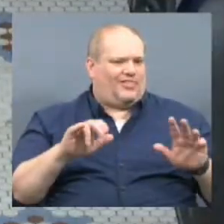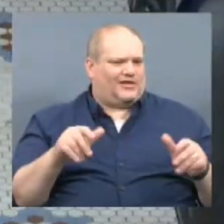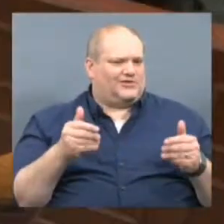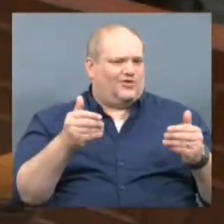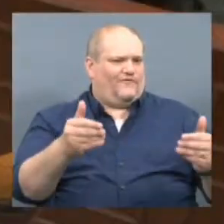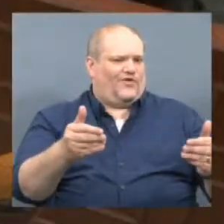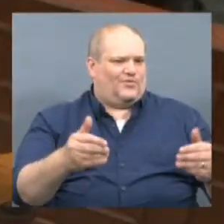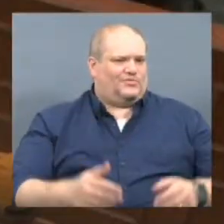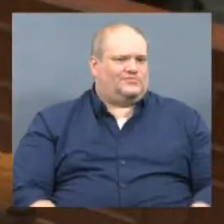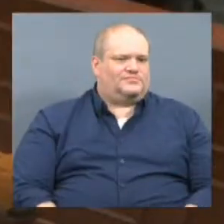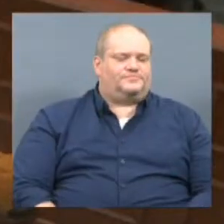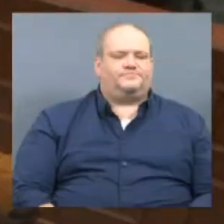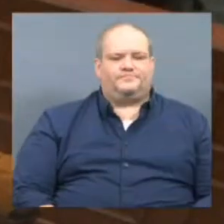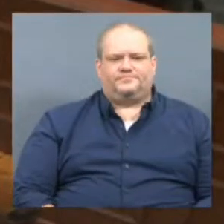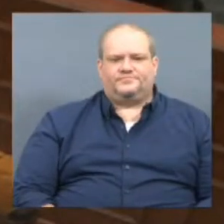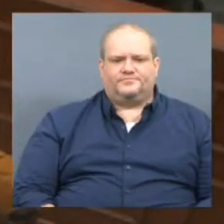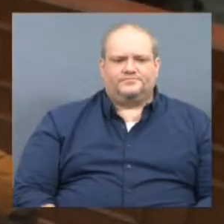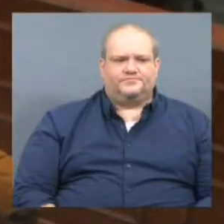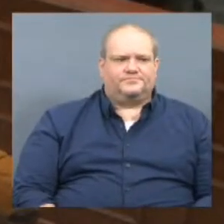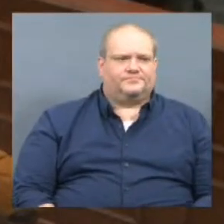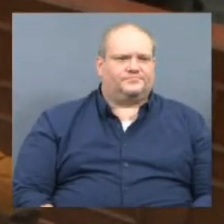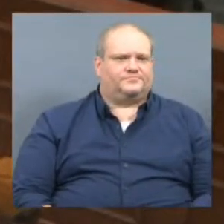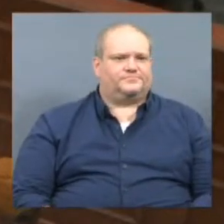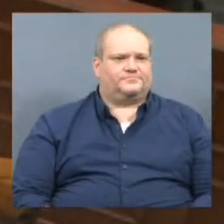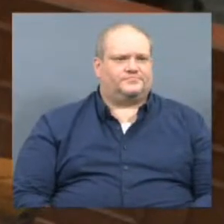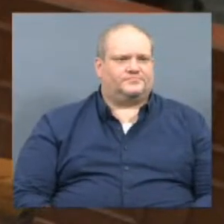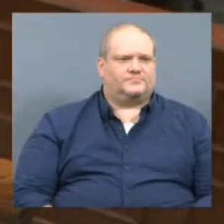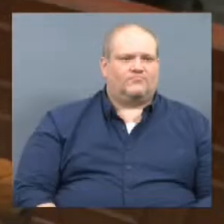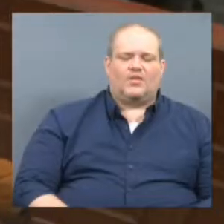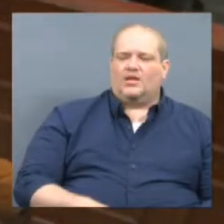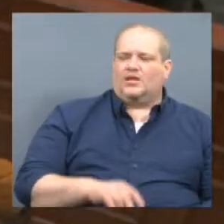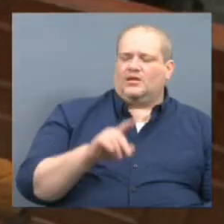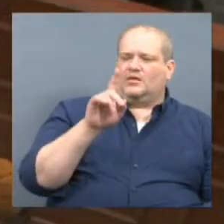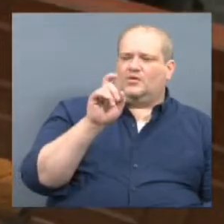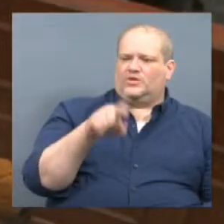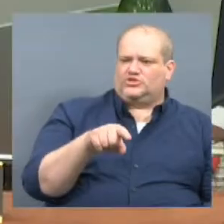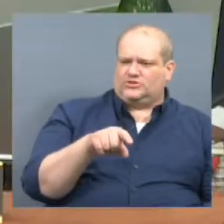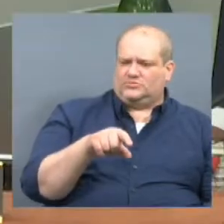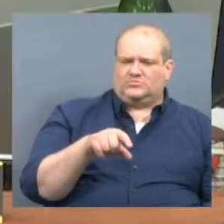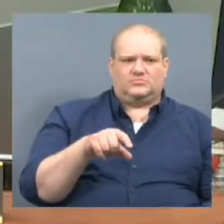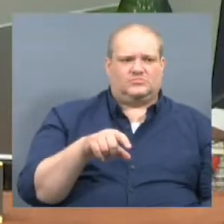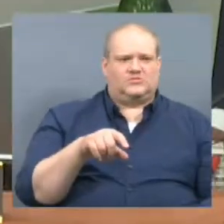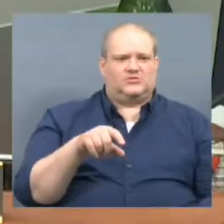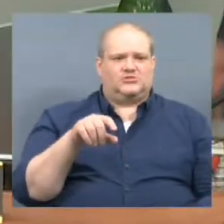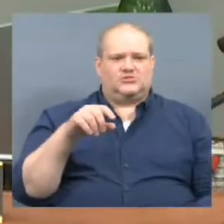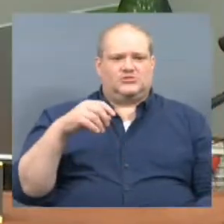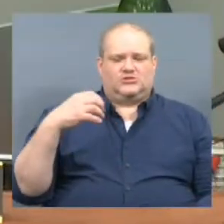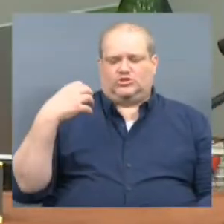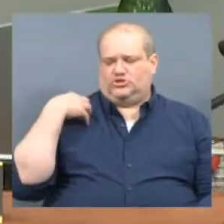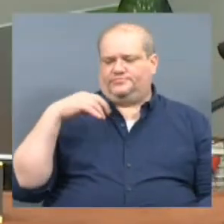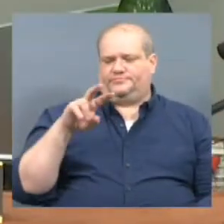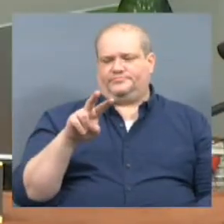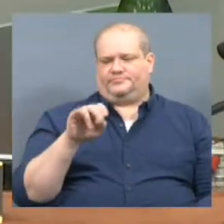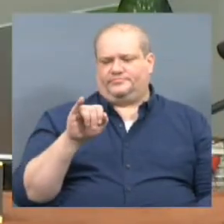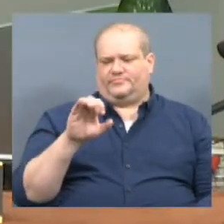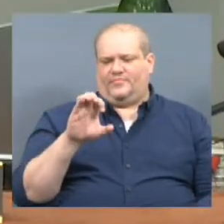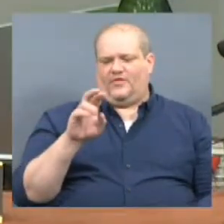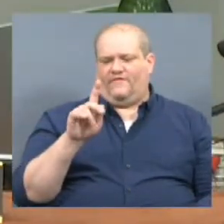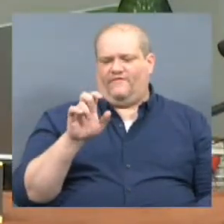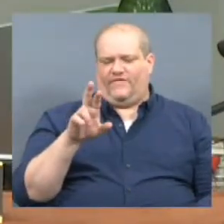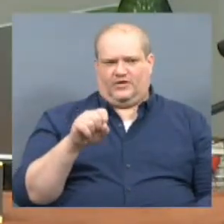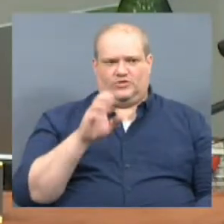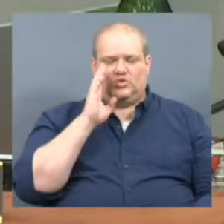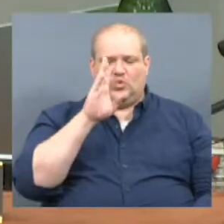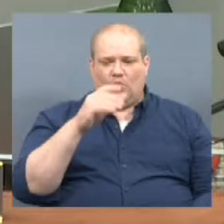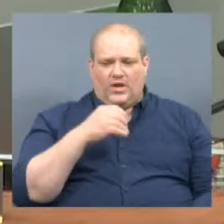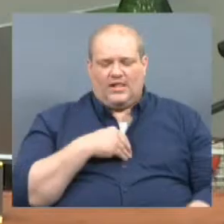forward. So to answer a quick question here, Mr. Carpenter, just to confirm what was said, you will have a